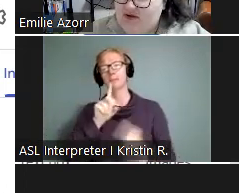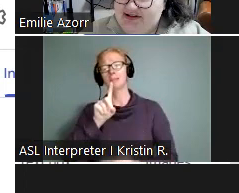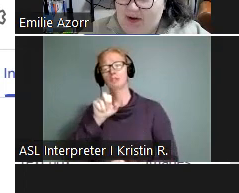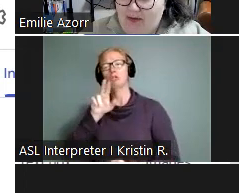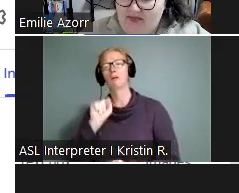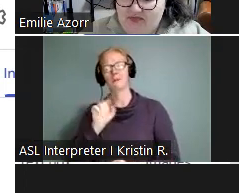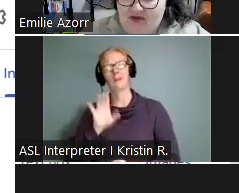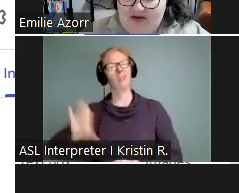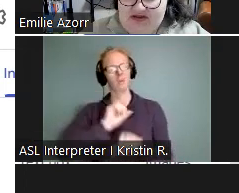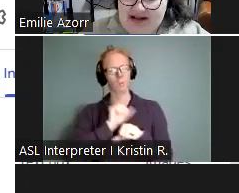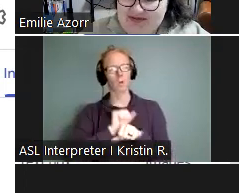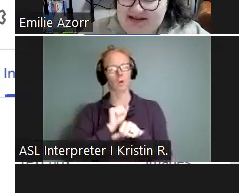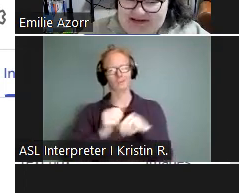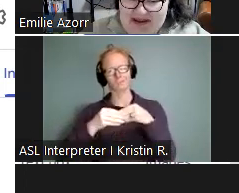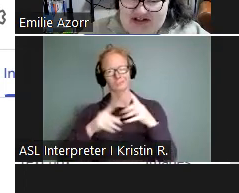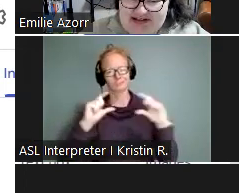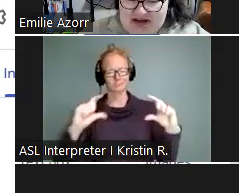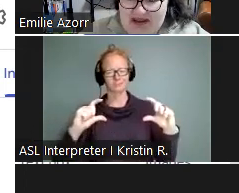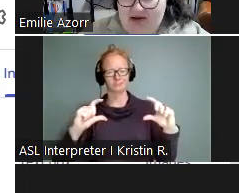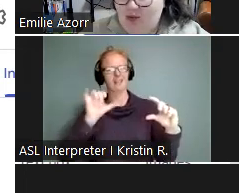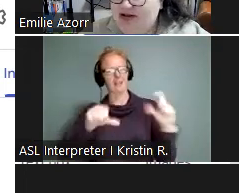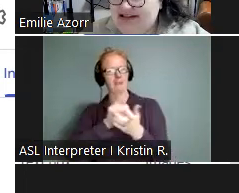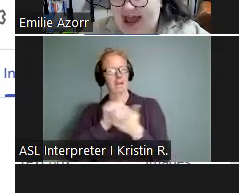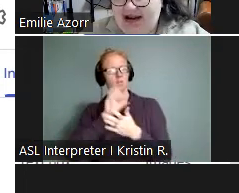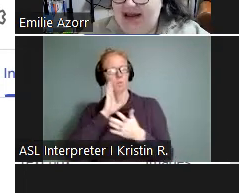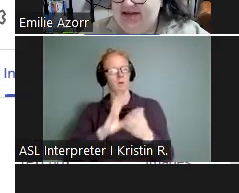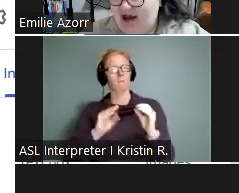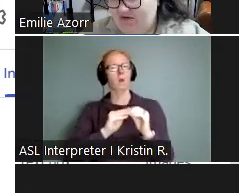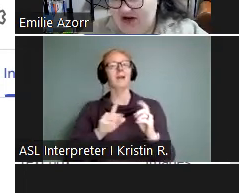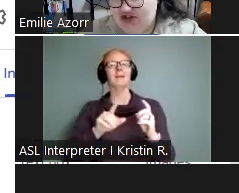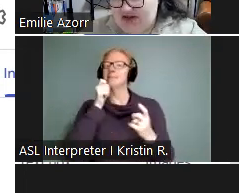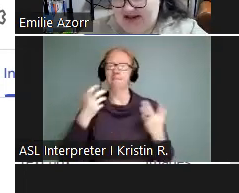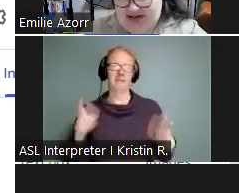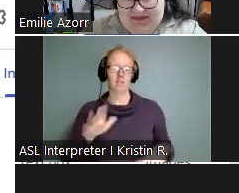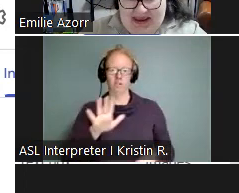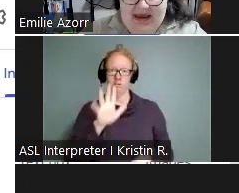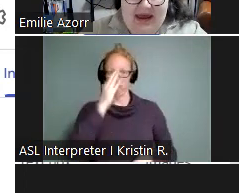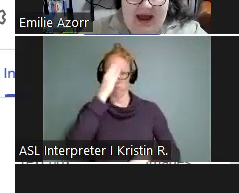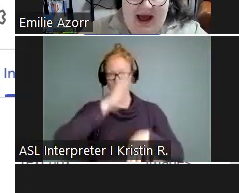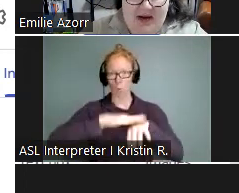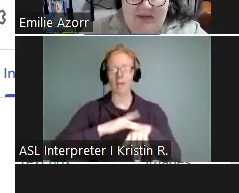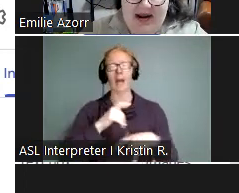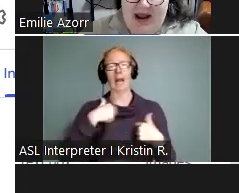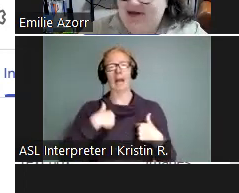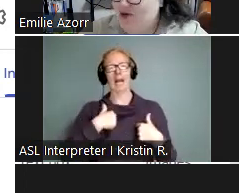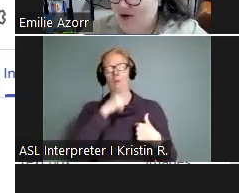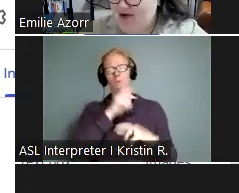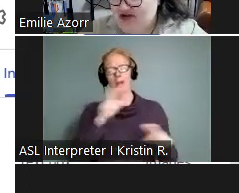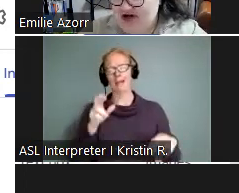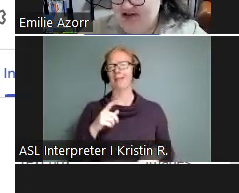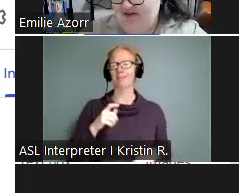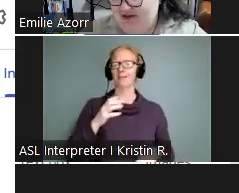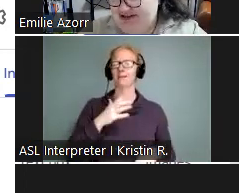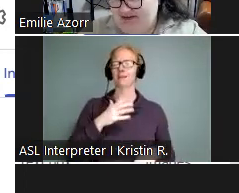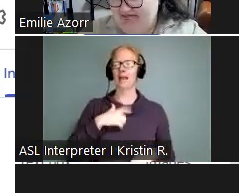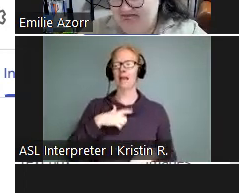that they do as well. So that's what this page is going to be. Once again, it's unfinished and that's on me, but I'm going to work